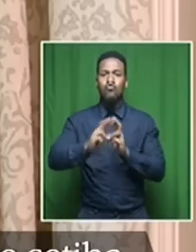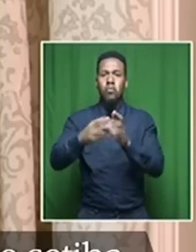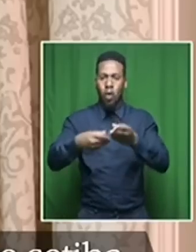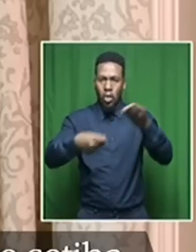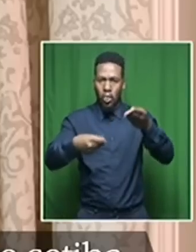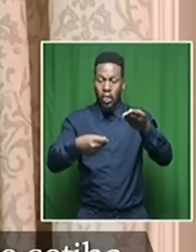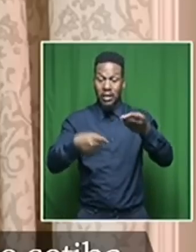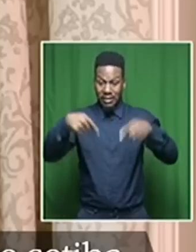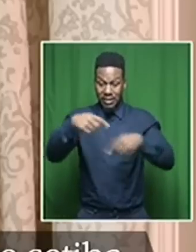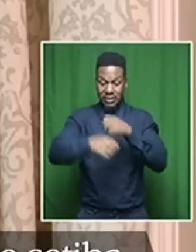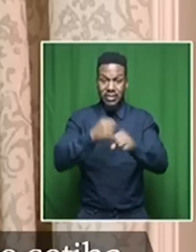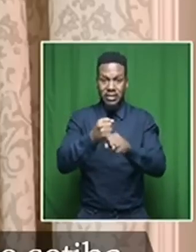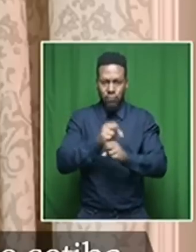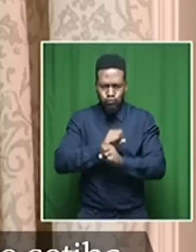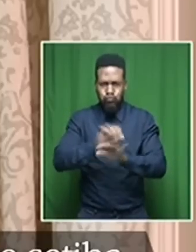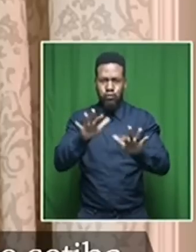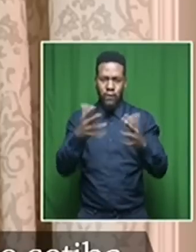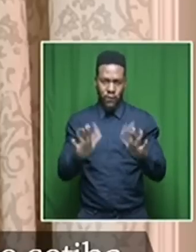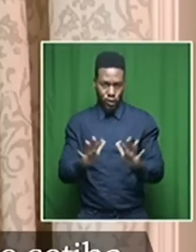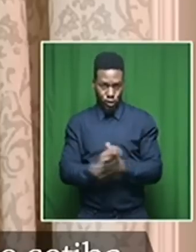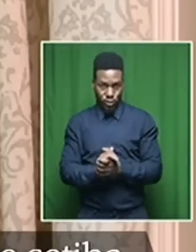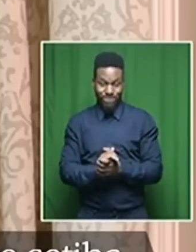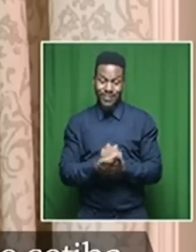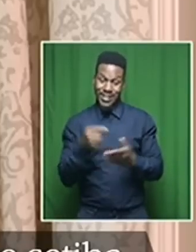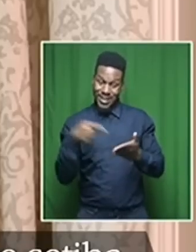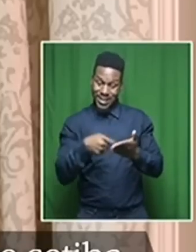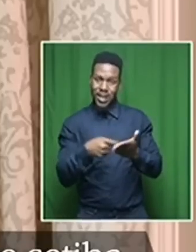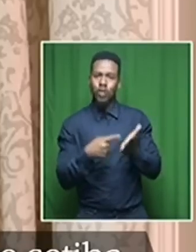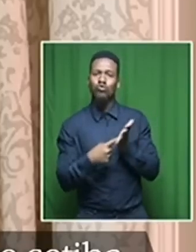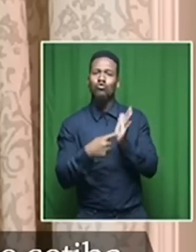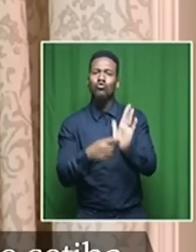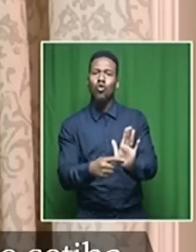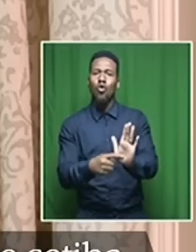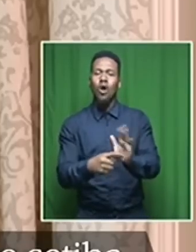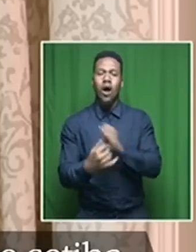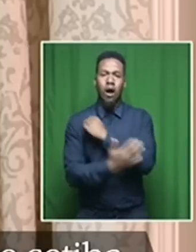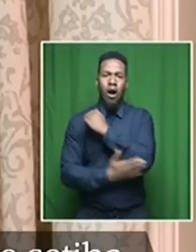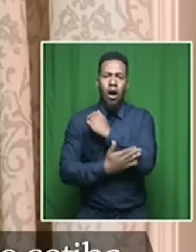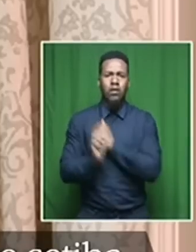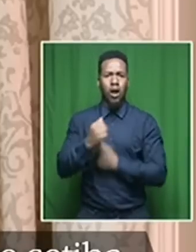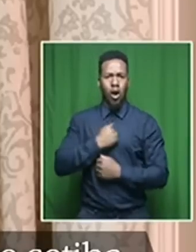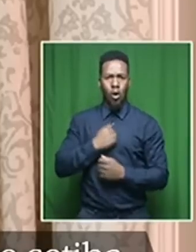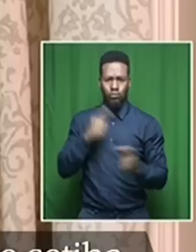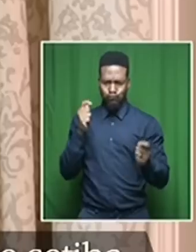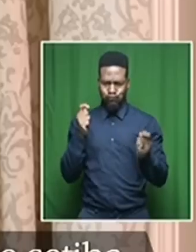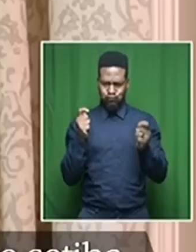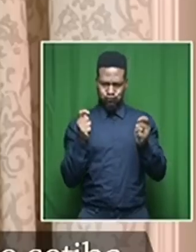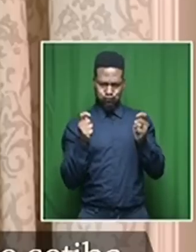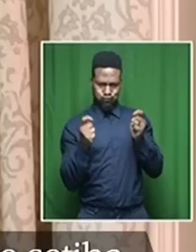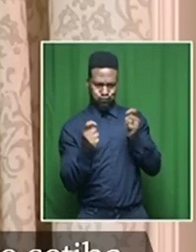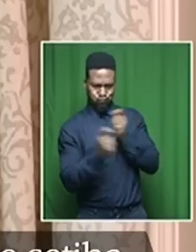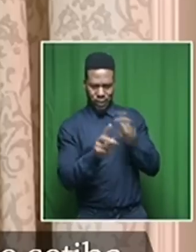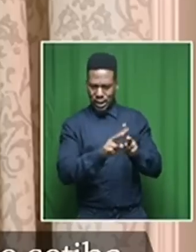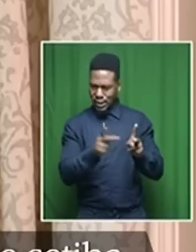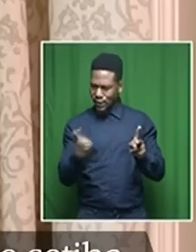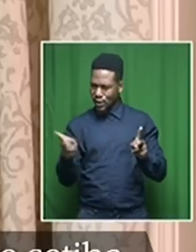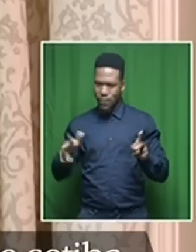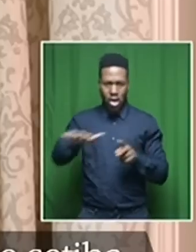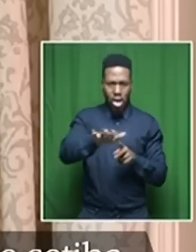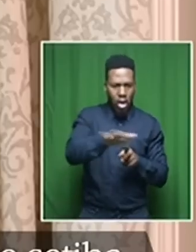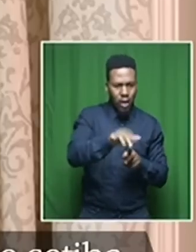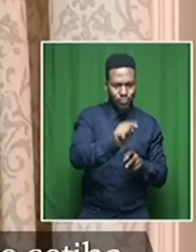year, relate how our country has been transformed in a number of respects